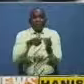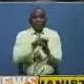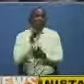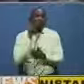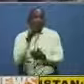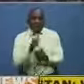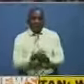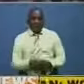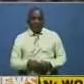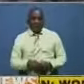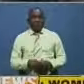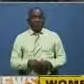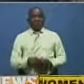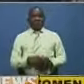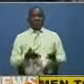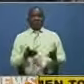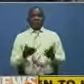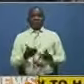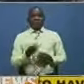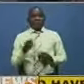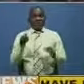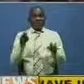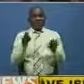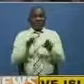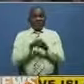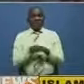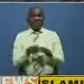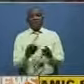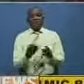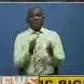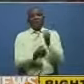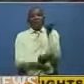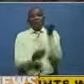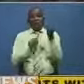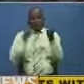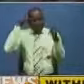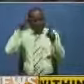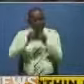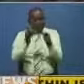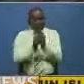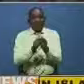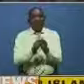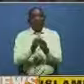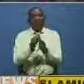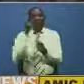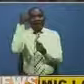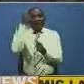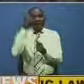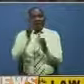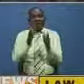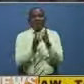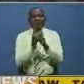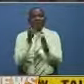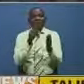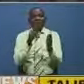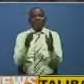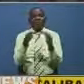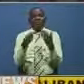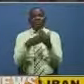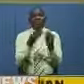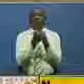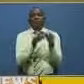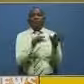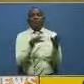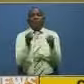see. With the Pokwasi one, we signed the agreement with the African Development Bank for that project before we left